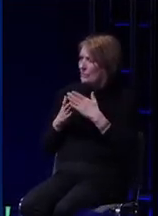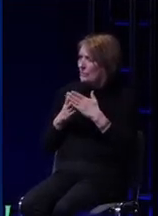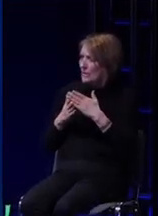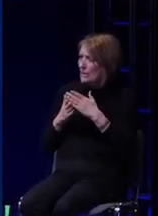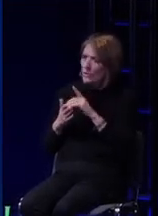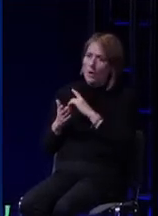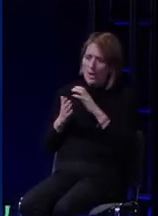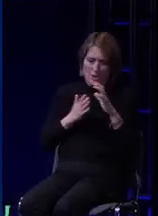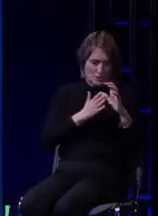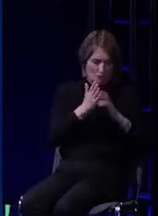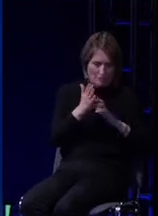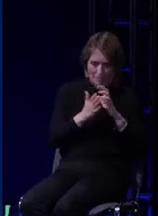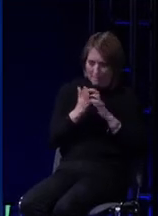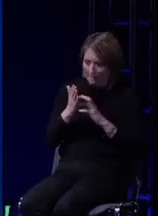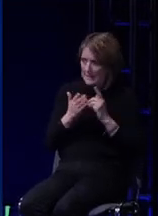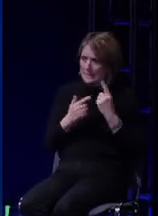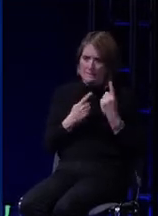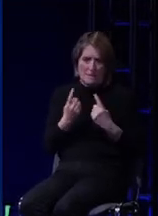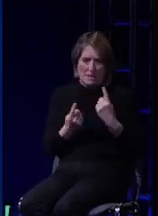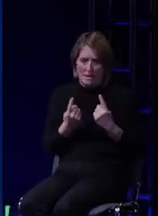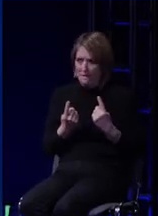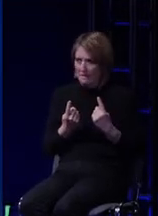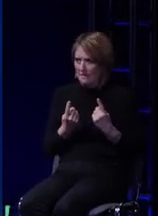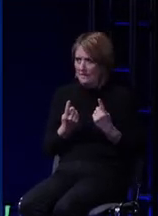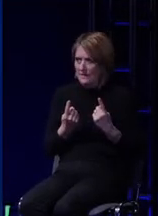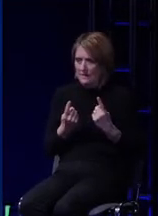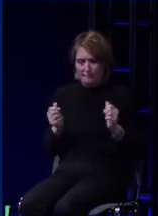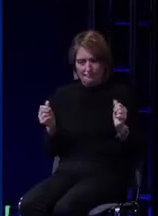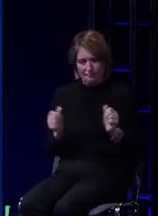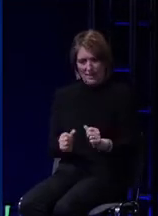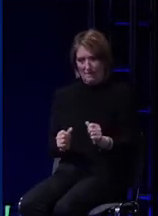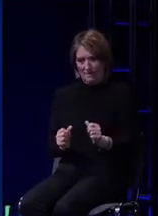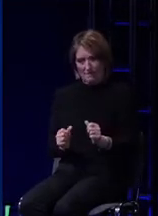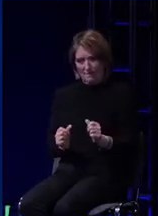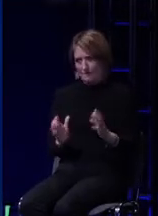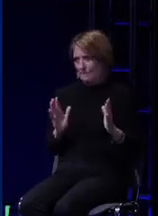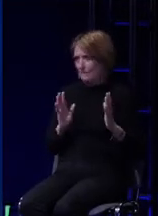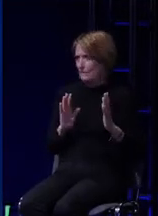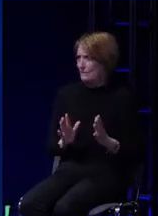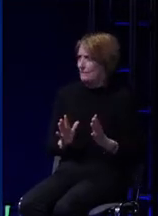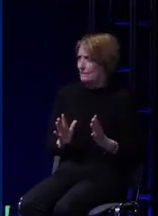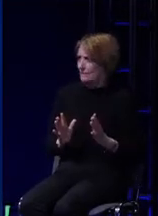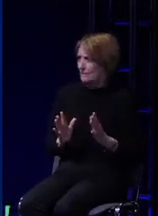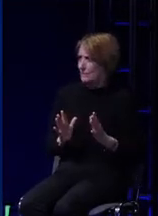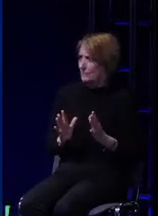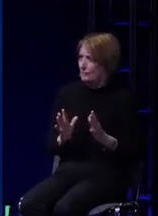Because the scripts are so economical, and they're so,